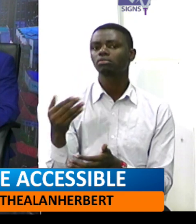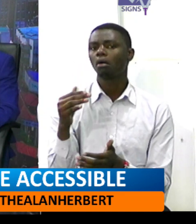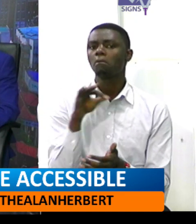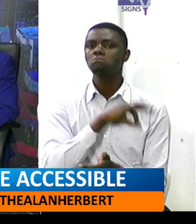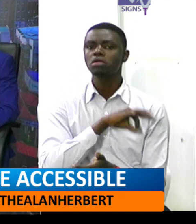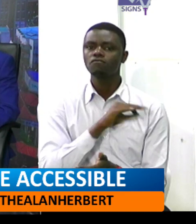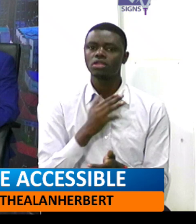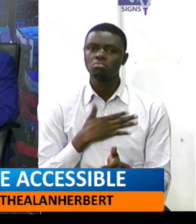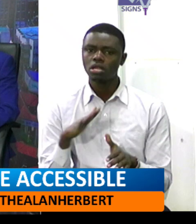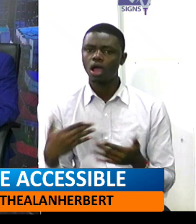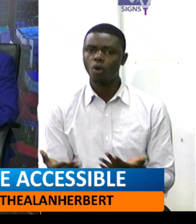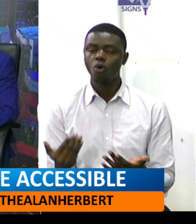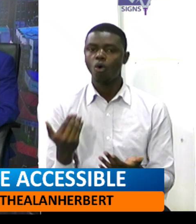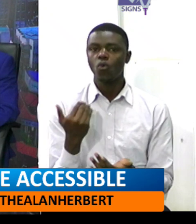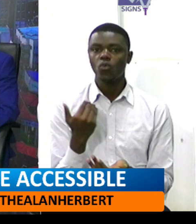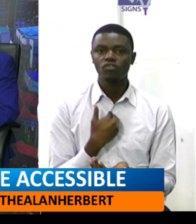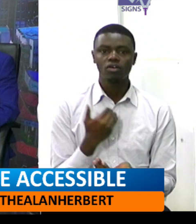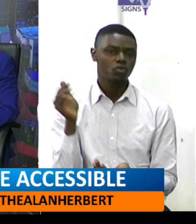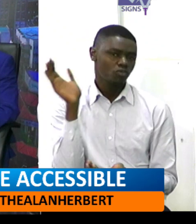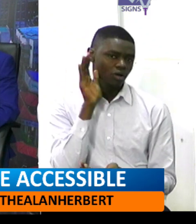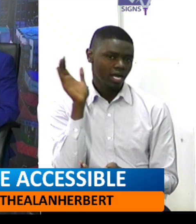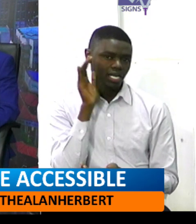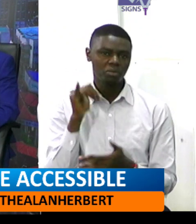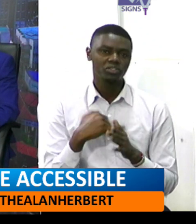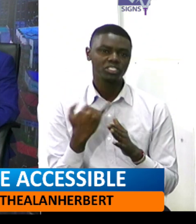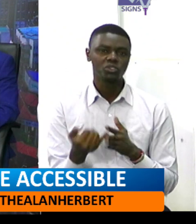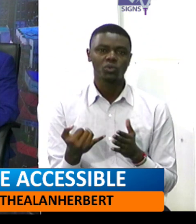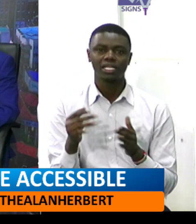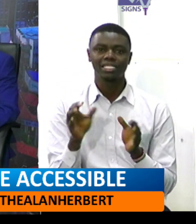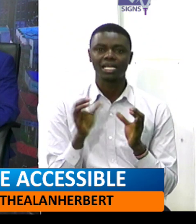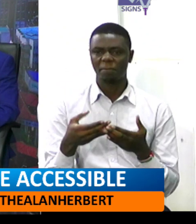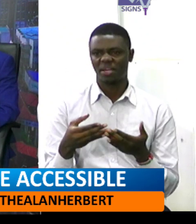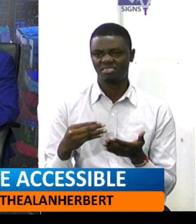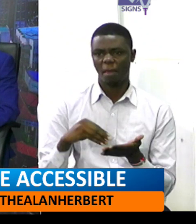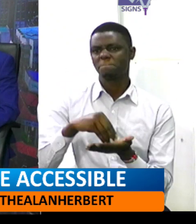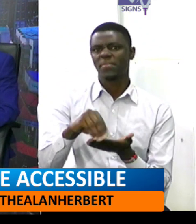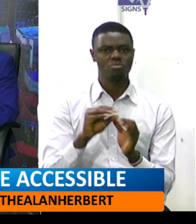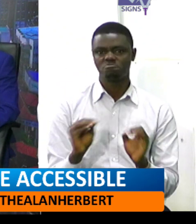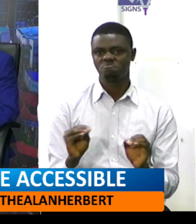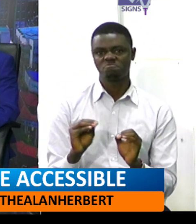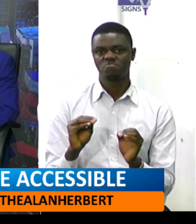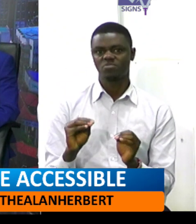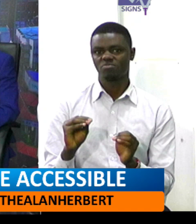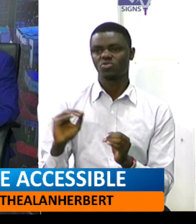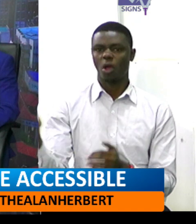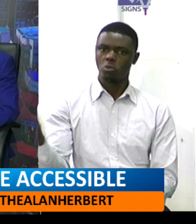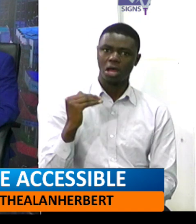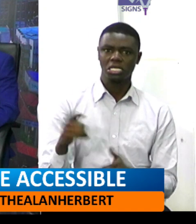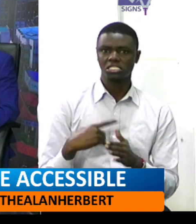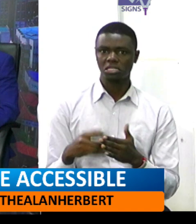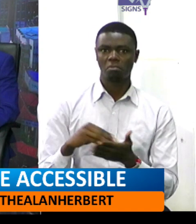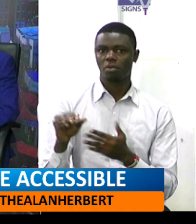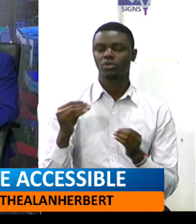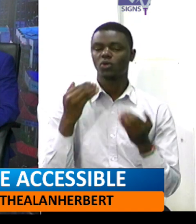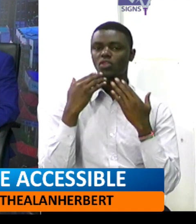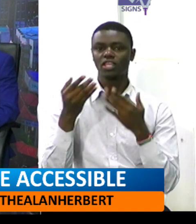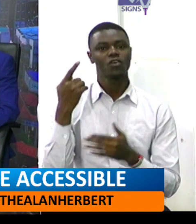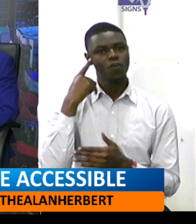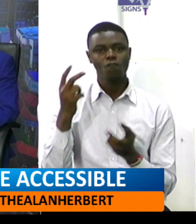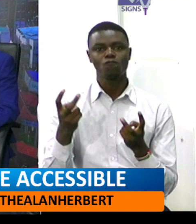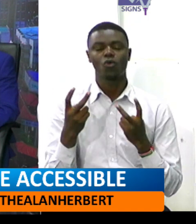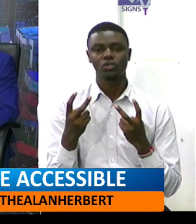benefits? Because we've heard a bit about insurance companies that do not remit claims. Yeah. Thank you very much for watching. We're going to be